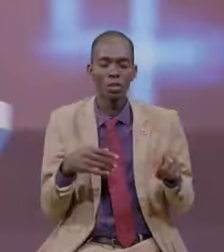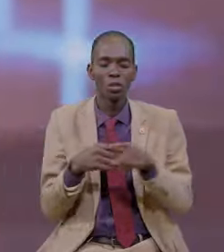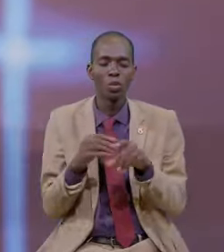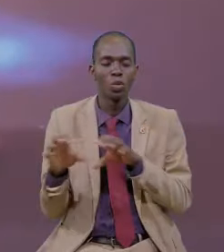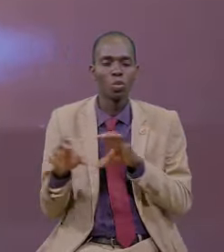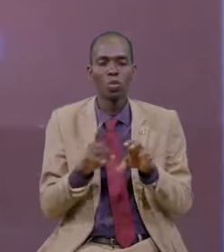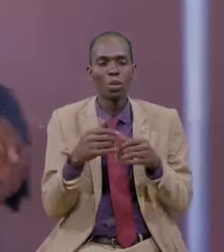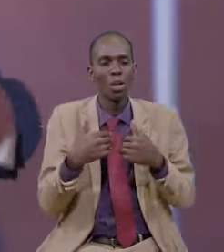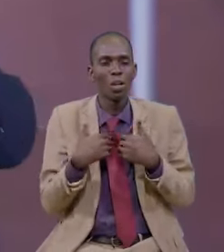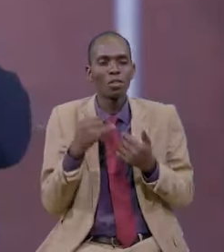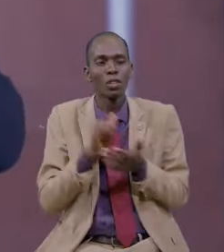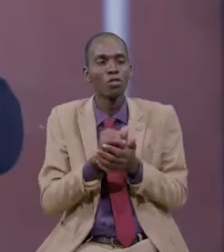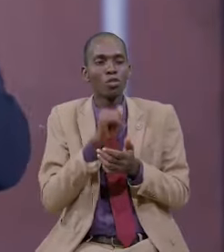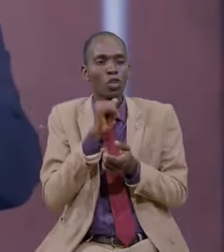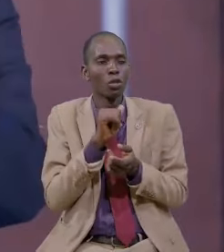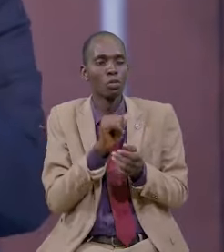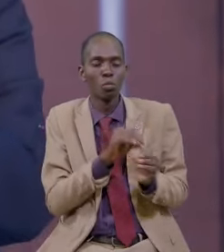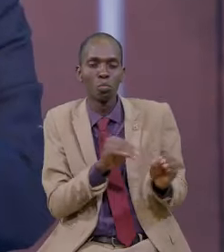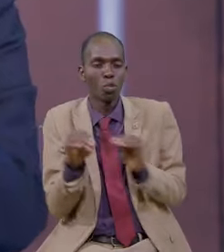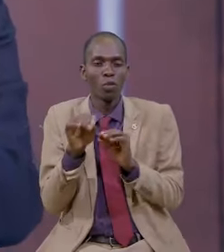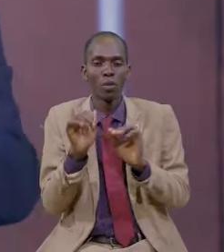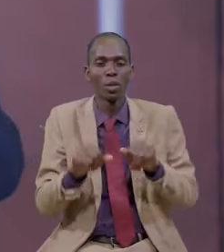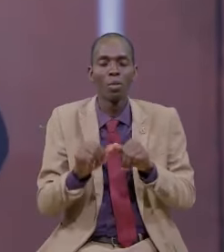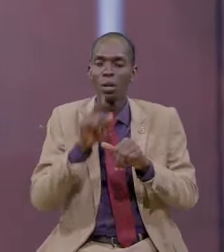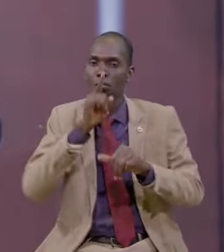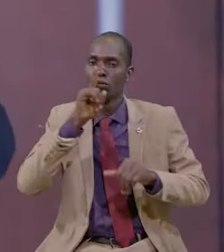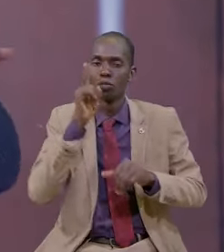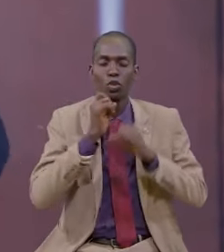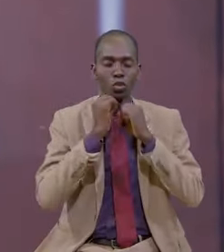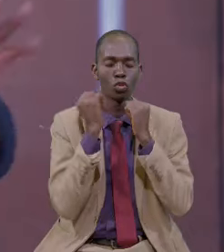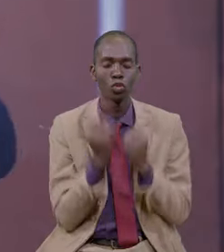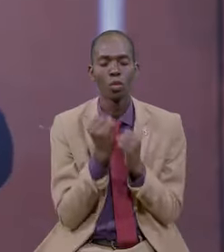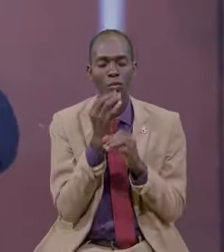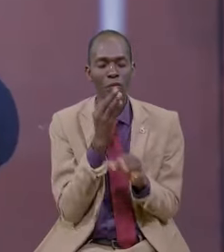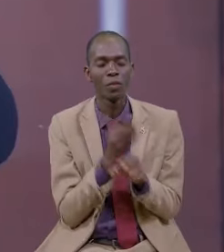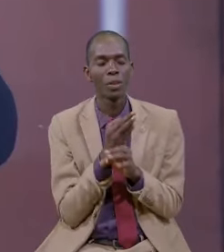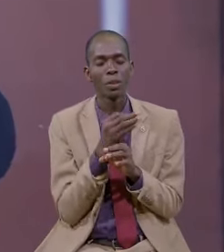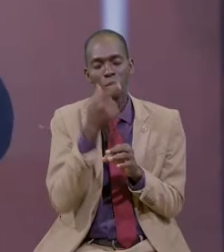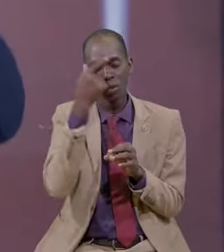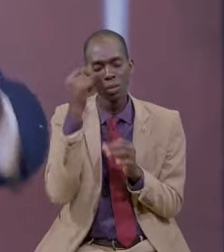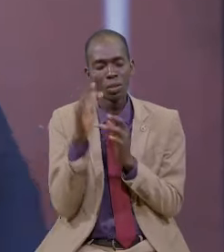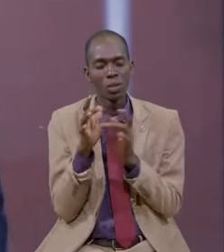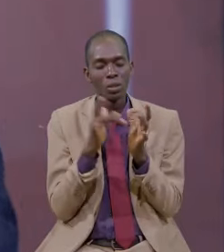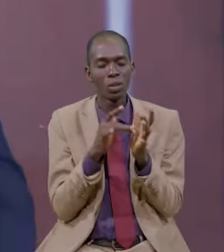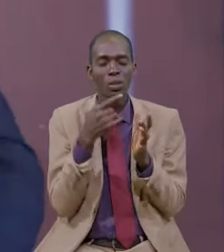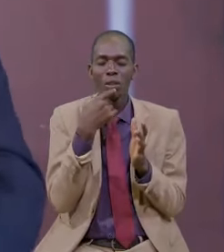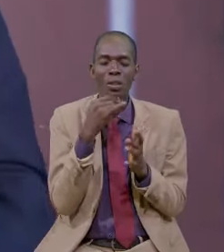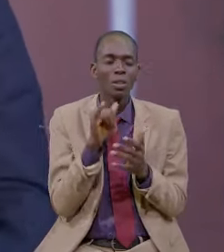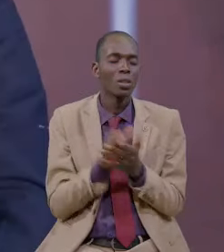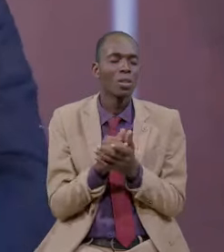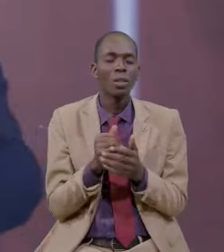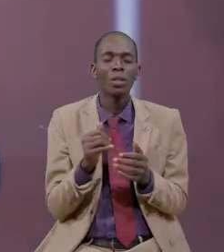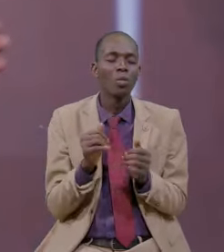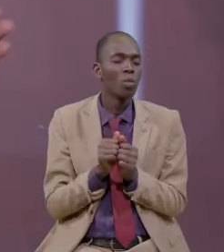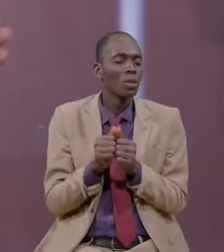unshakable assurance? Jesus said, without any possibility of